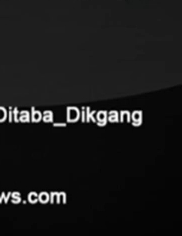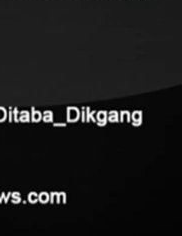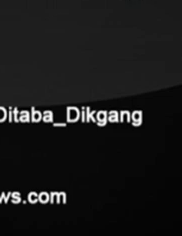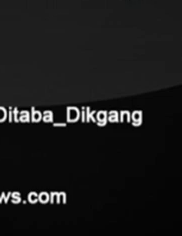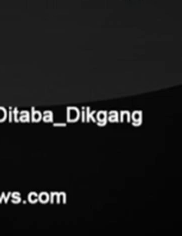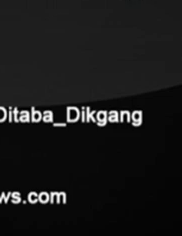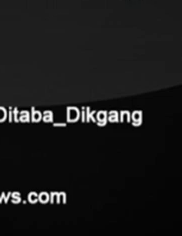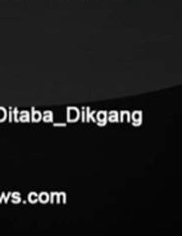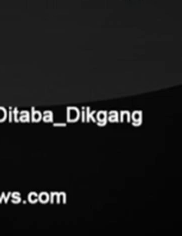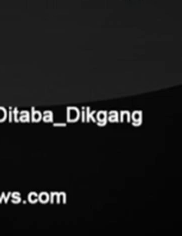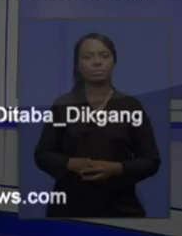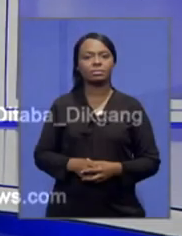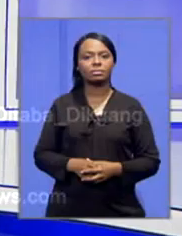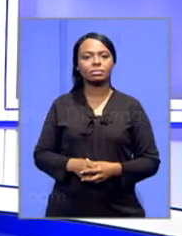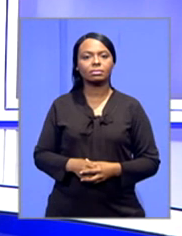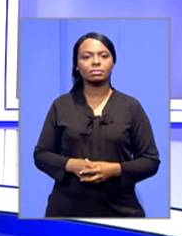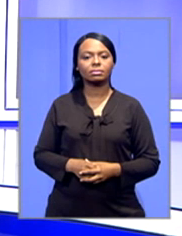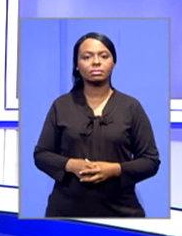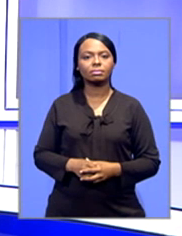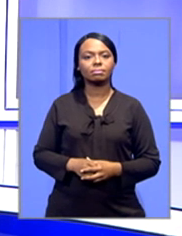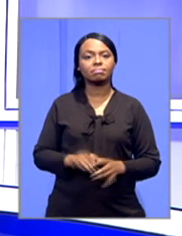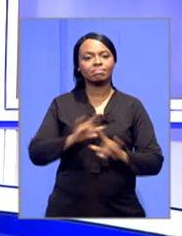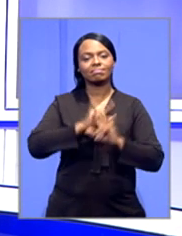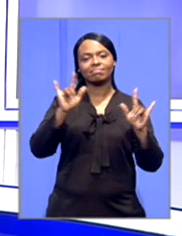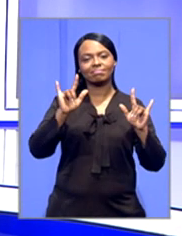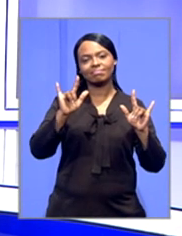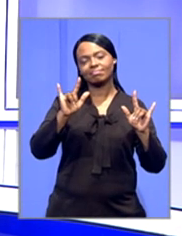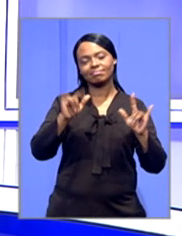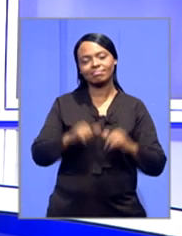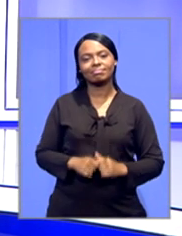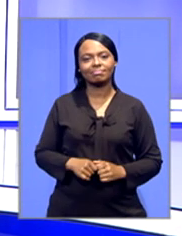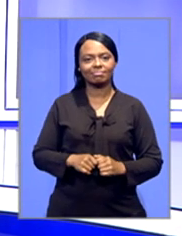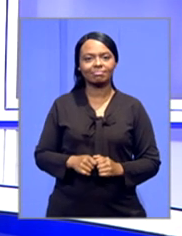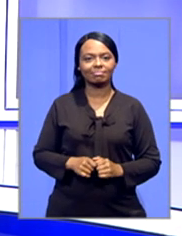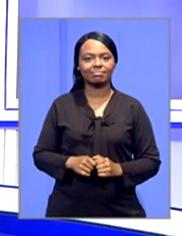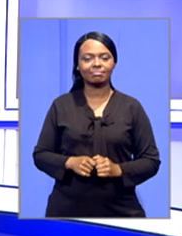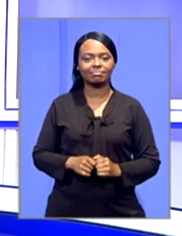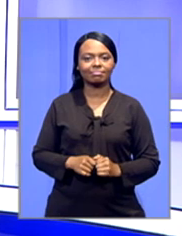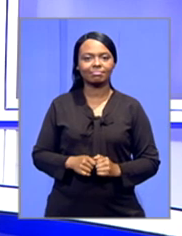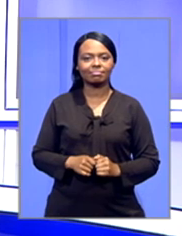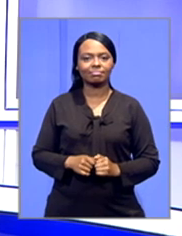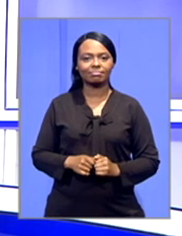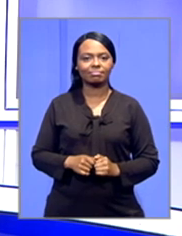khutlofa. Go latela maemo a bosa, nnang le maitiso a botate a Sontaga.